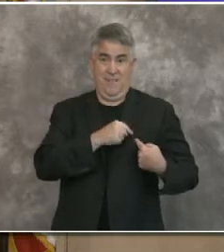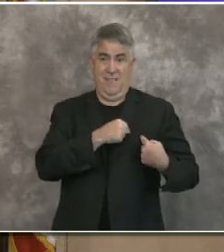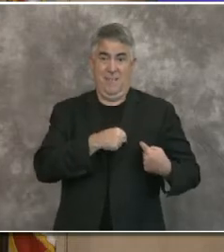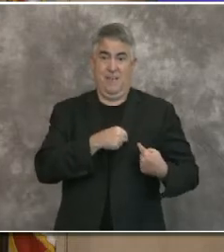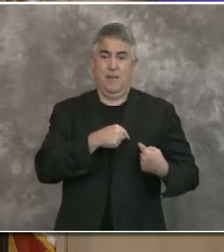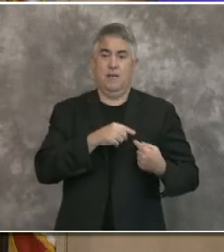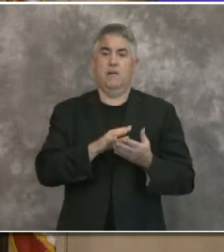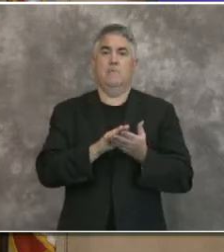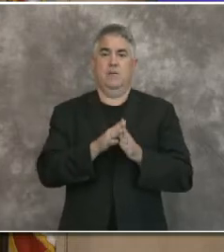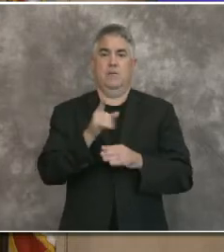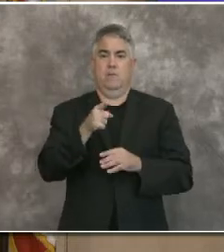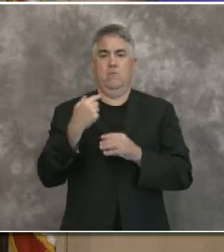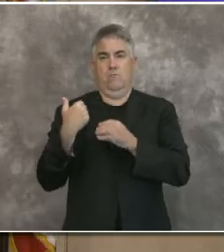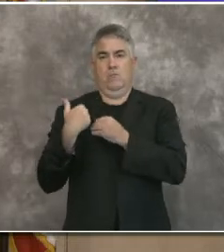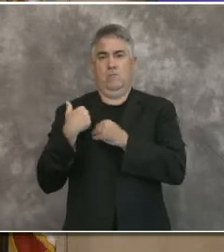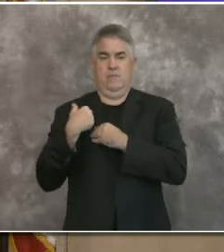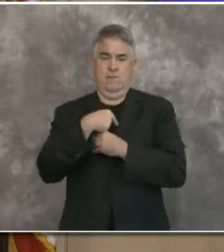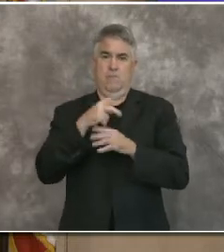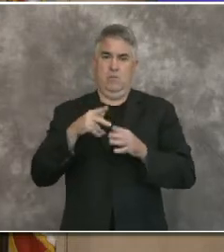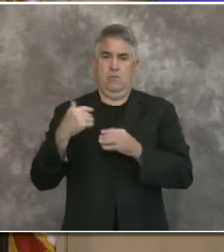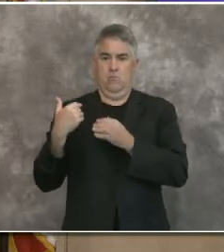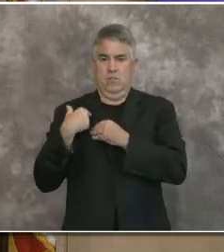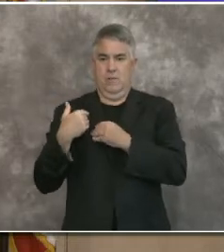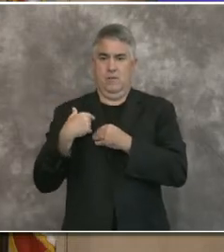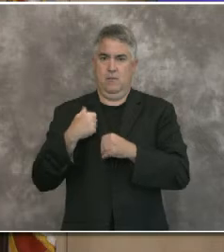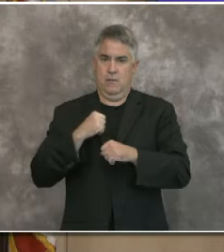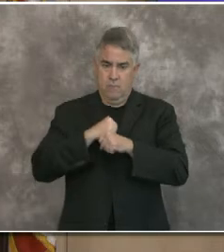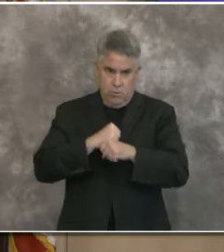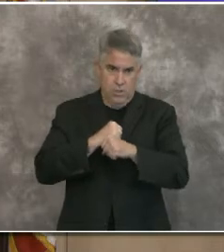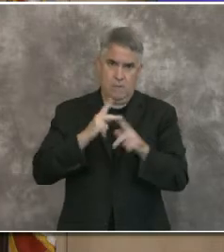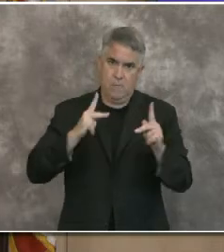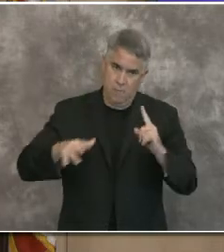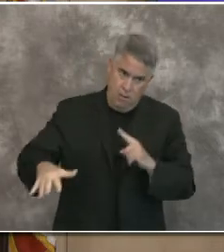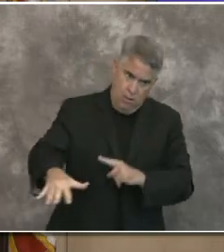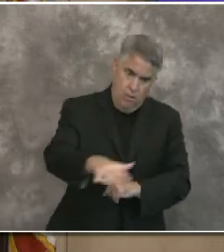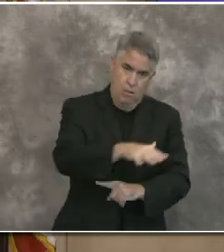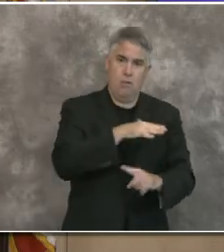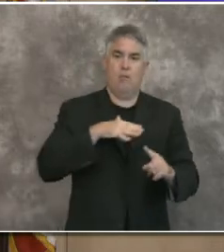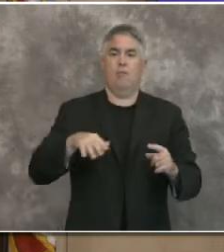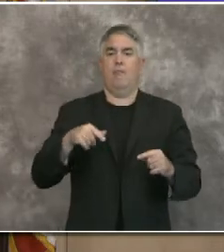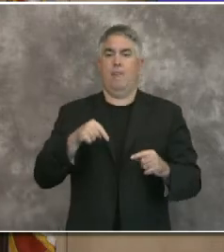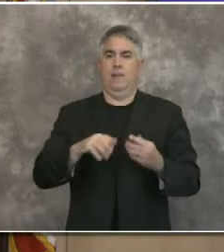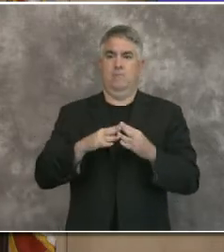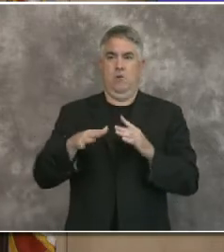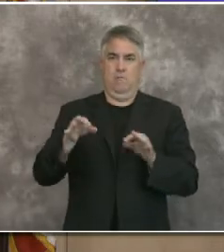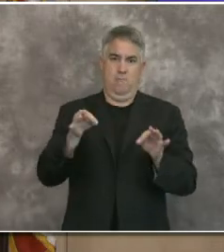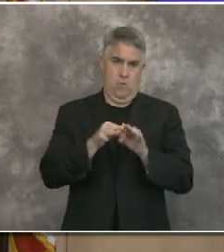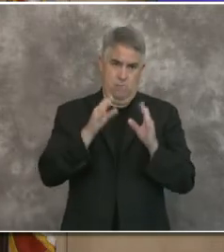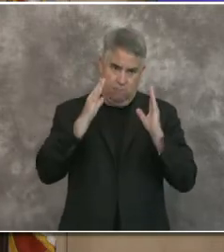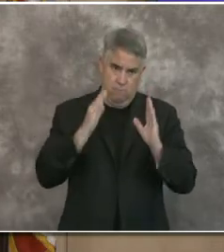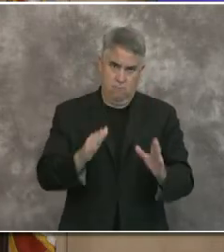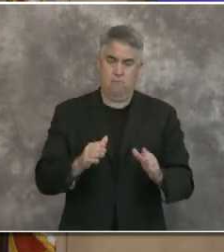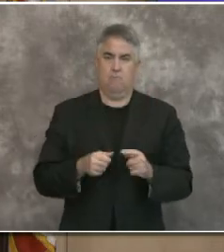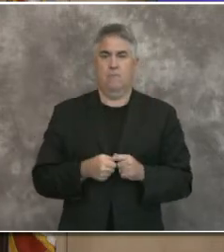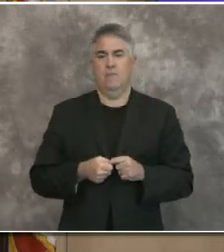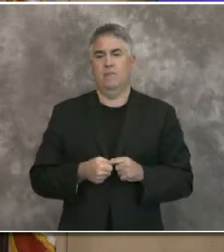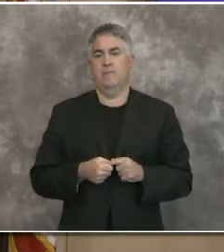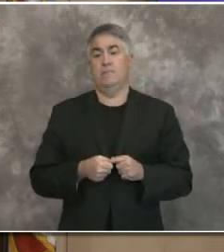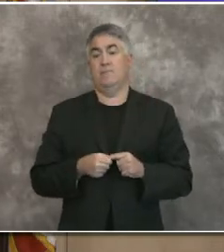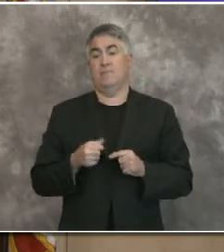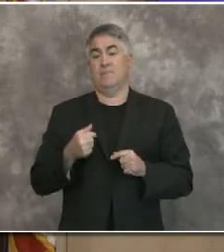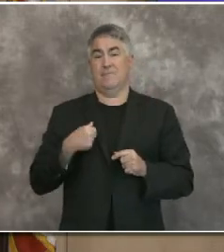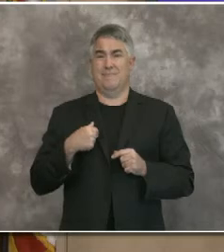for, protecting everybody in this community. And I talked to them about the courage that